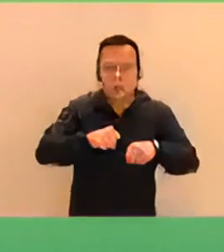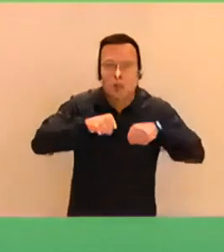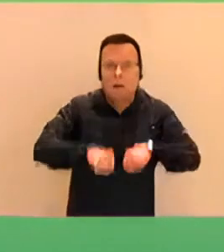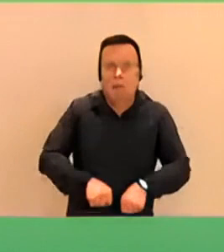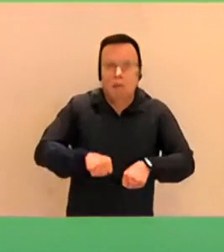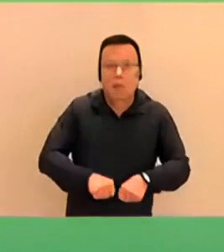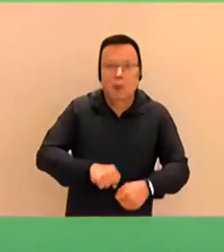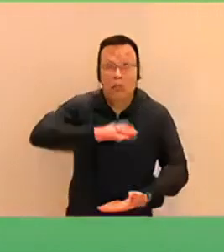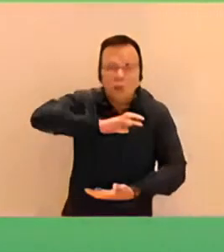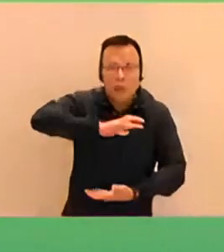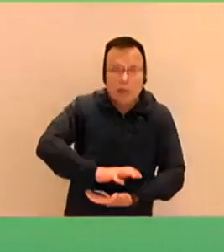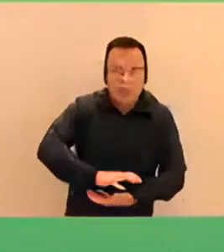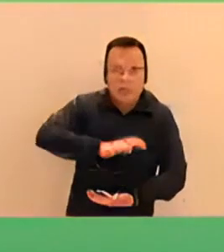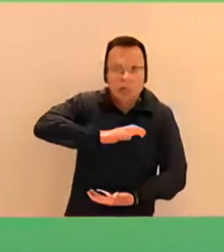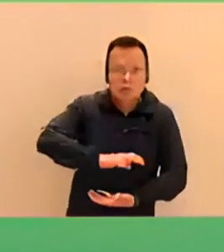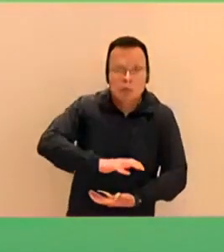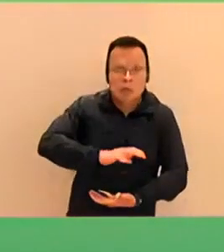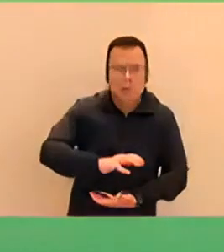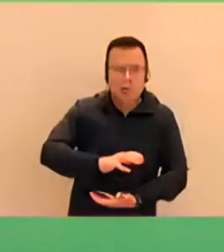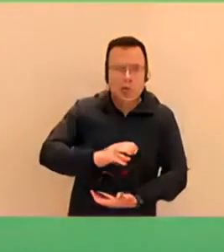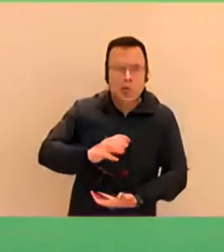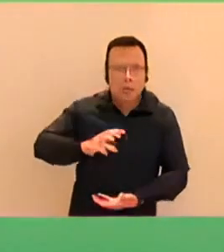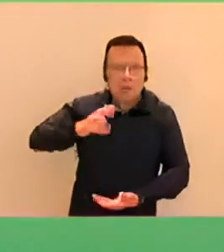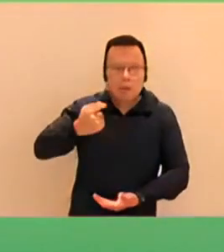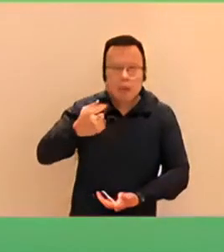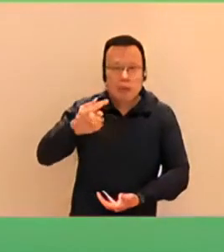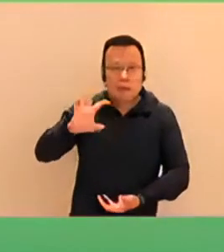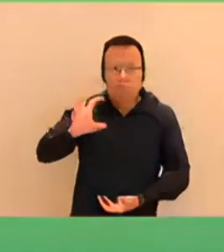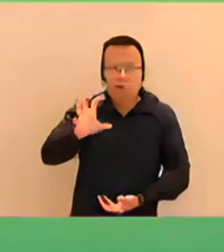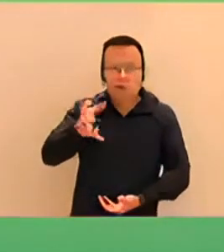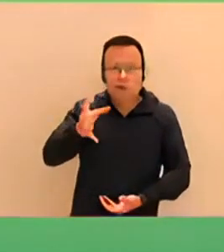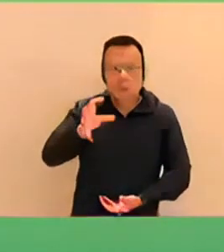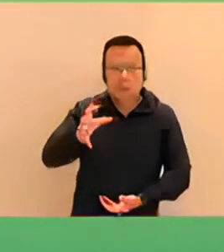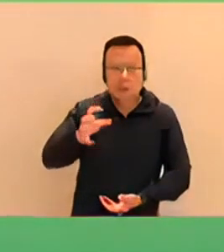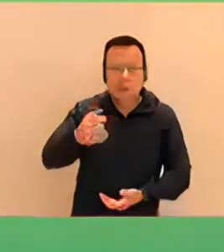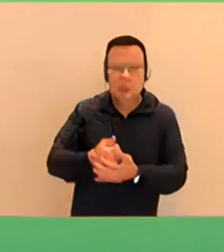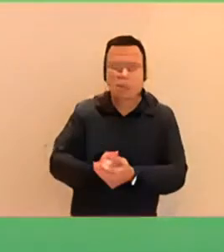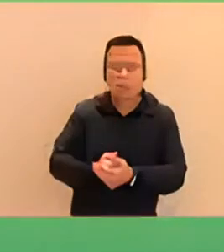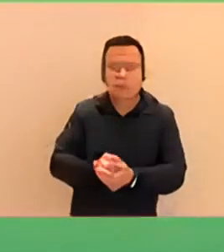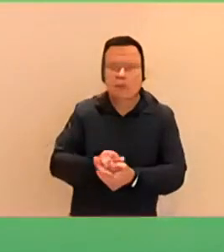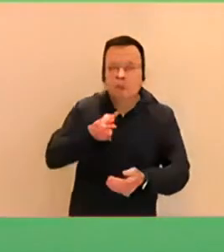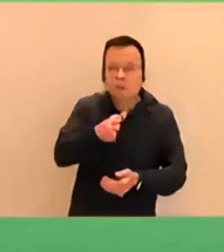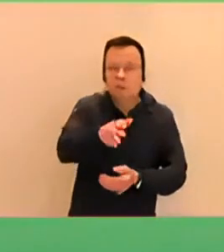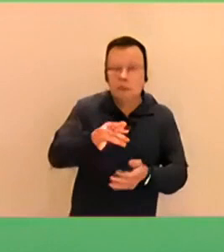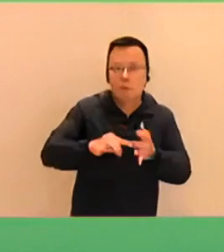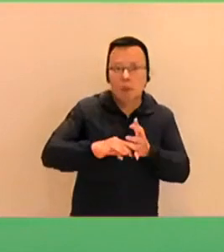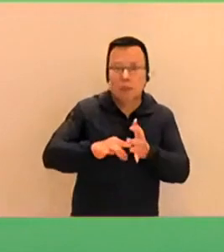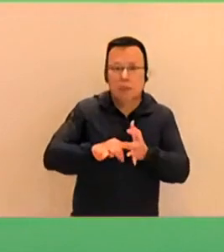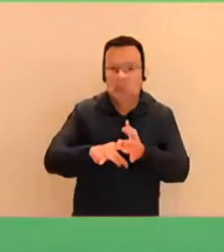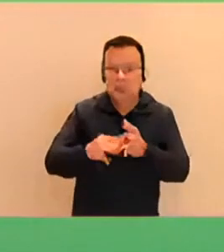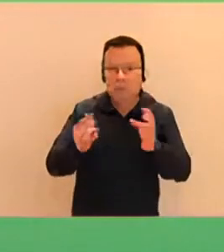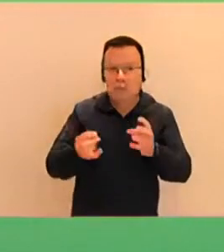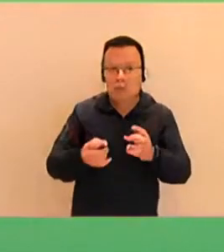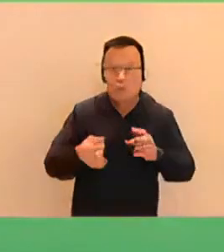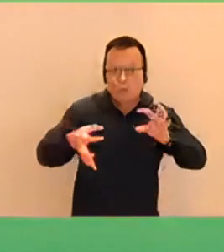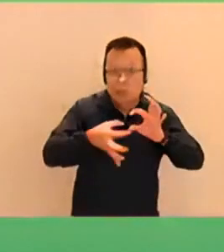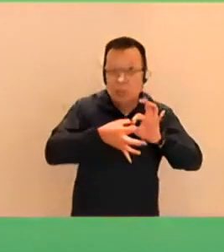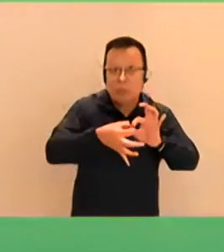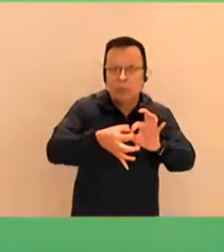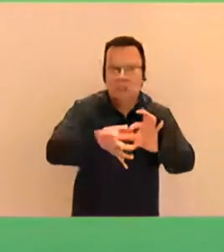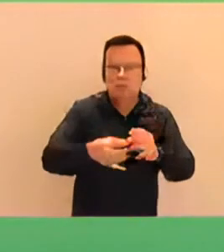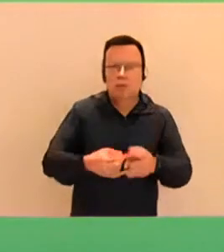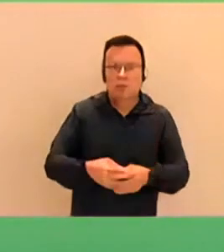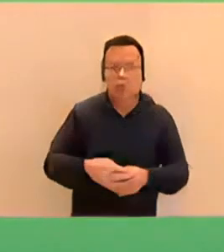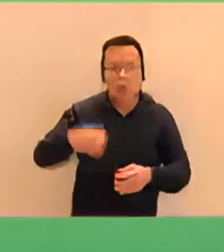DC, directly connect with the photovoltaic, and make it a really, we can achieve